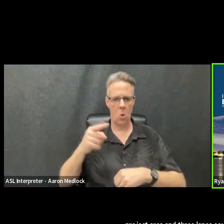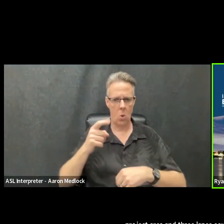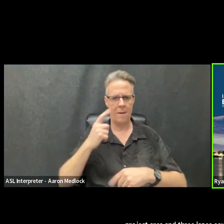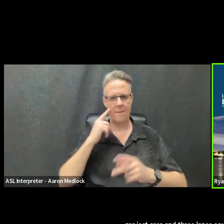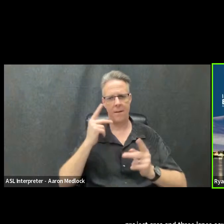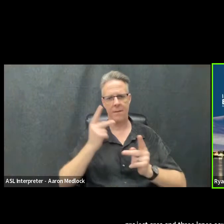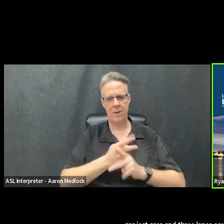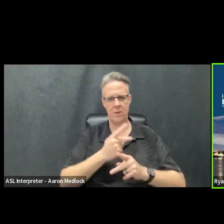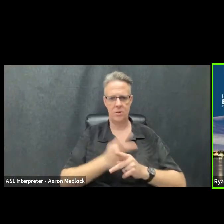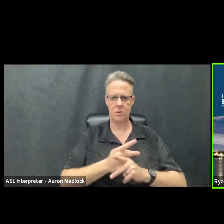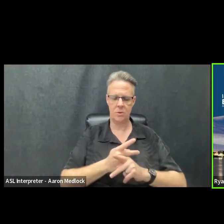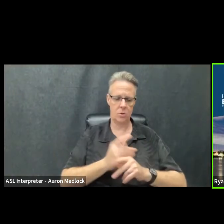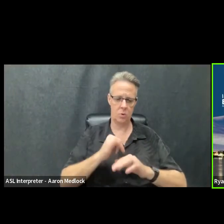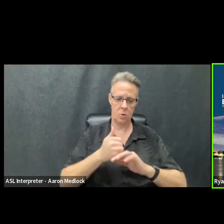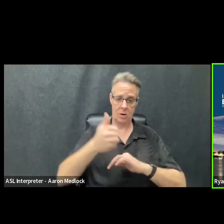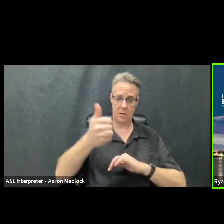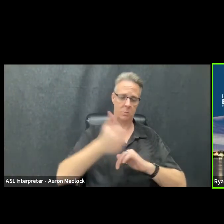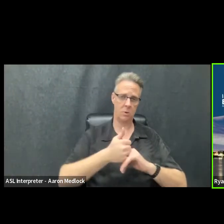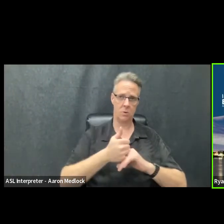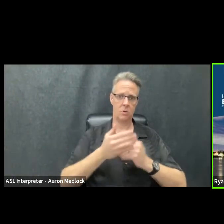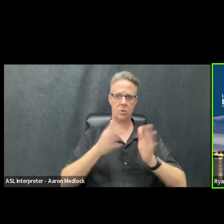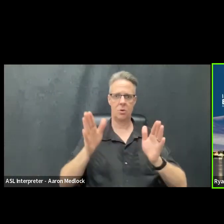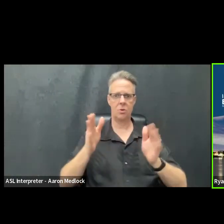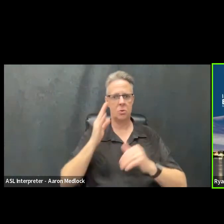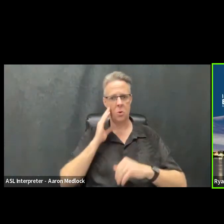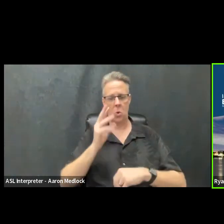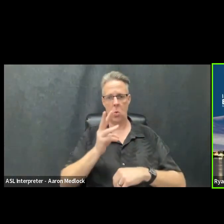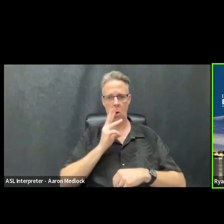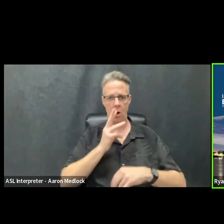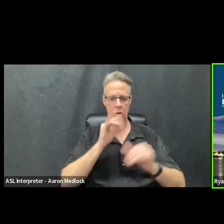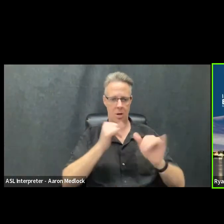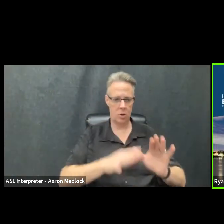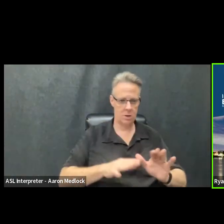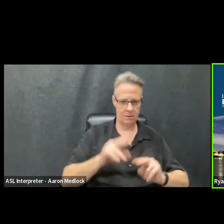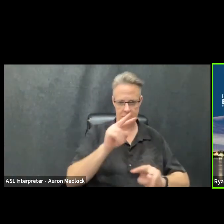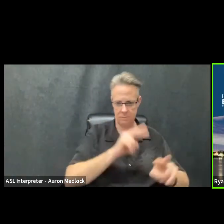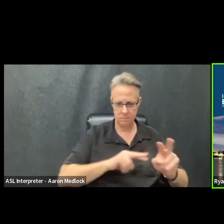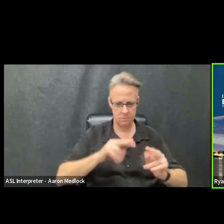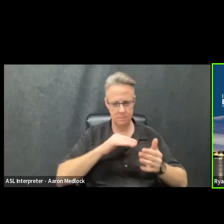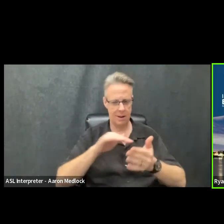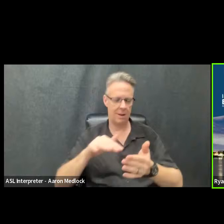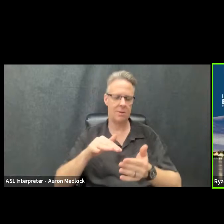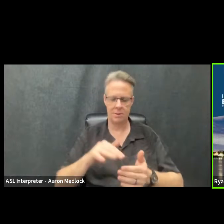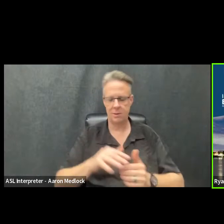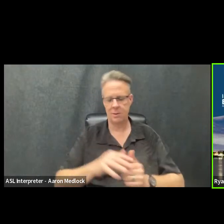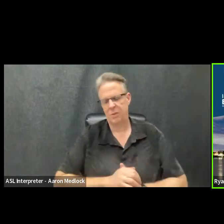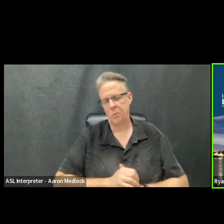engineering as, kind of water engineering is very similar. So.